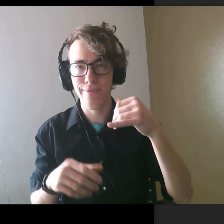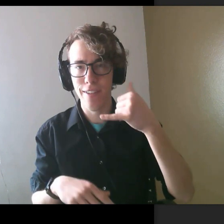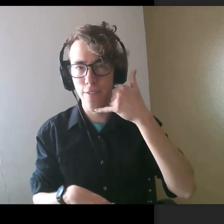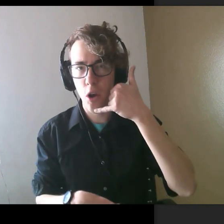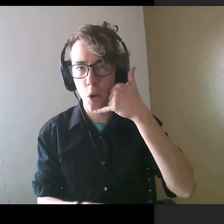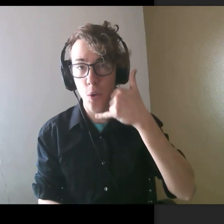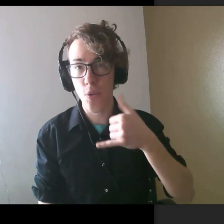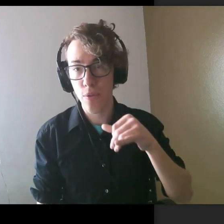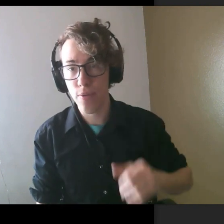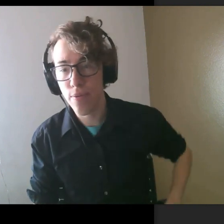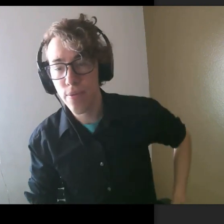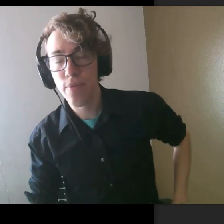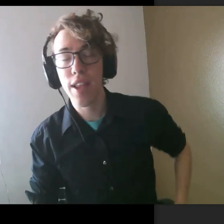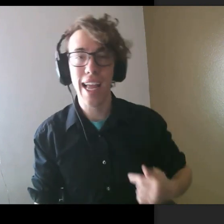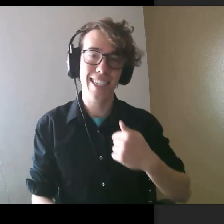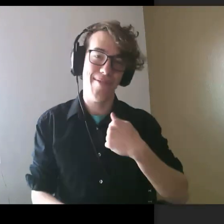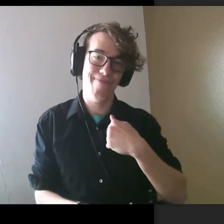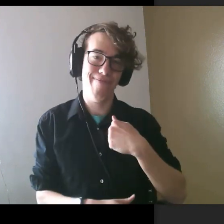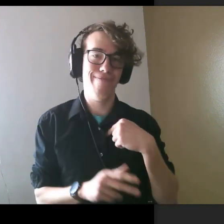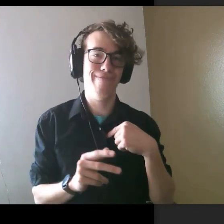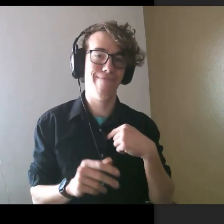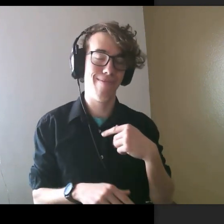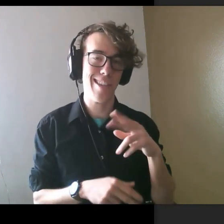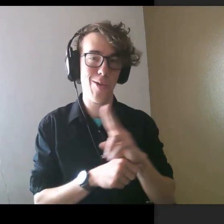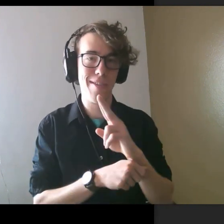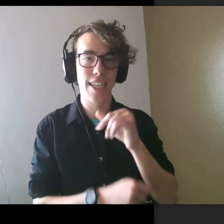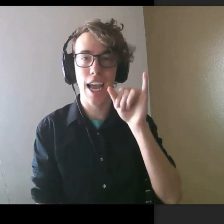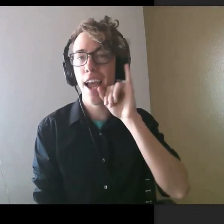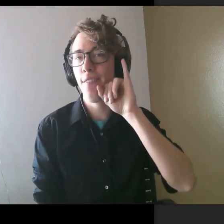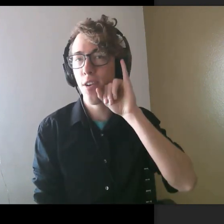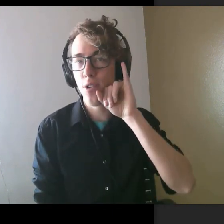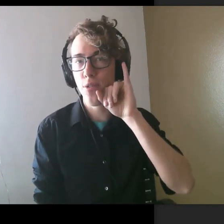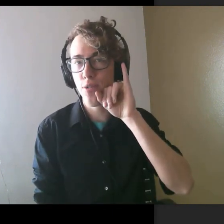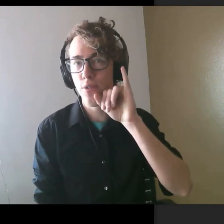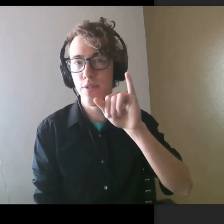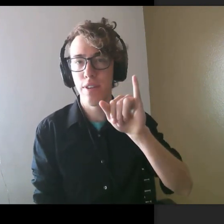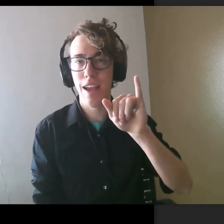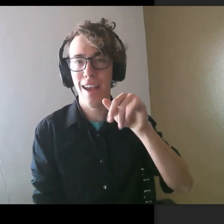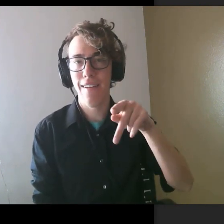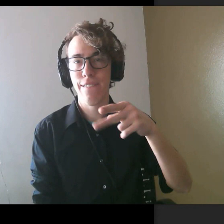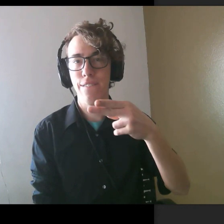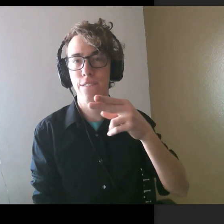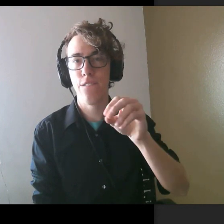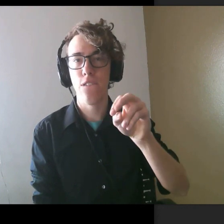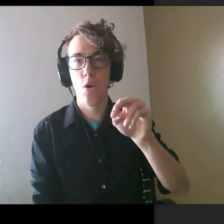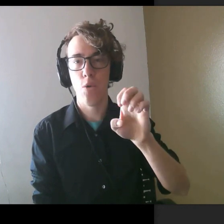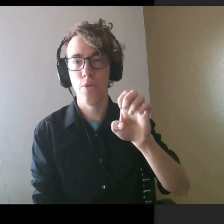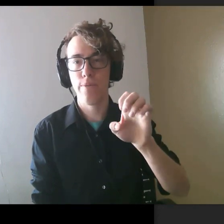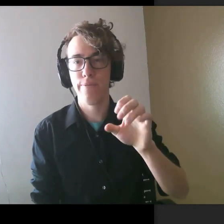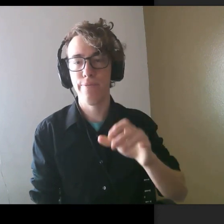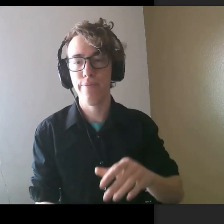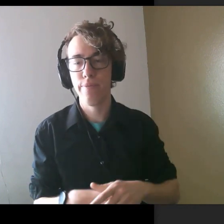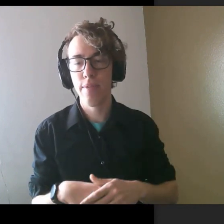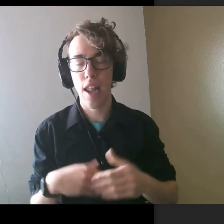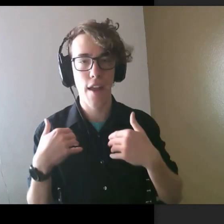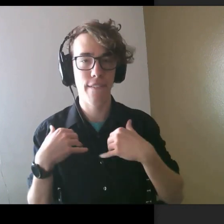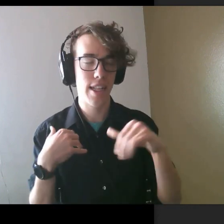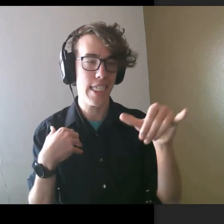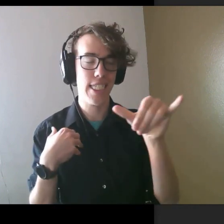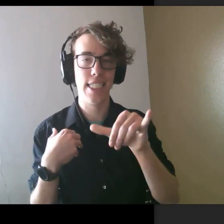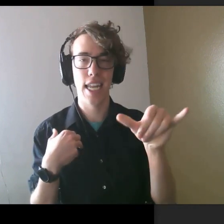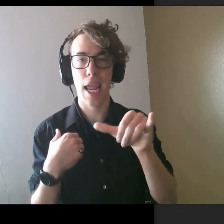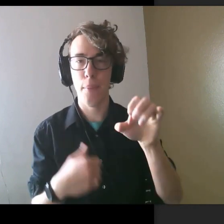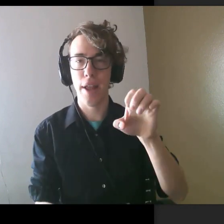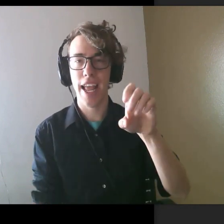phone. I'm using an iPhone, so it may look a little different if you're using a different type of phone, but there should be these standard same